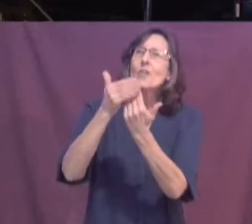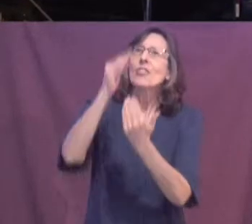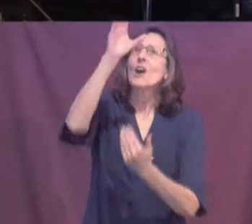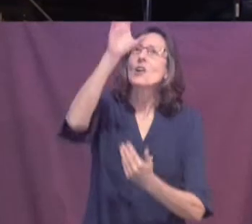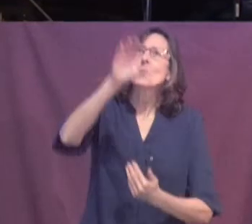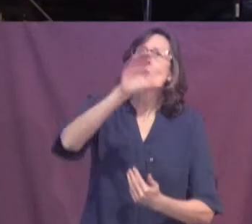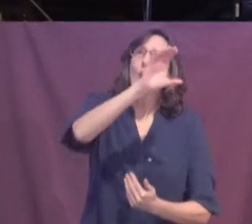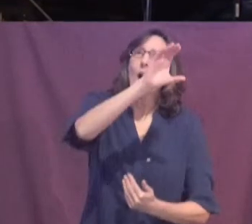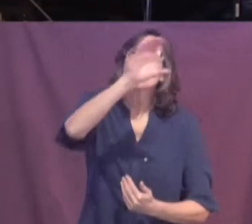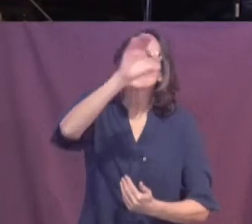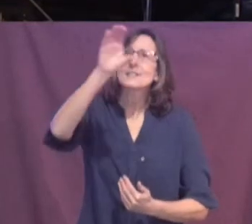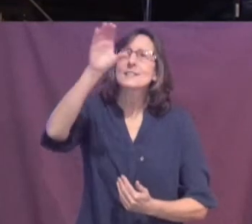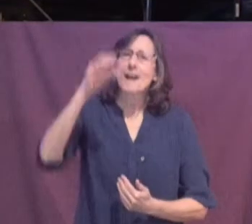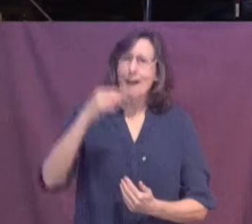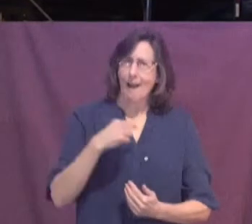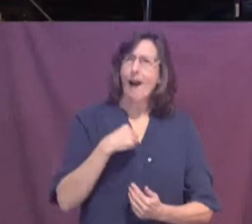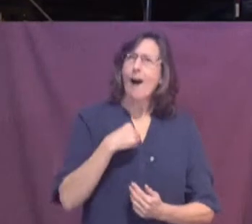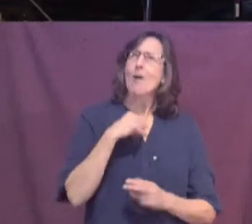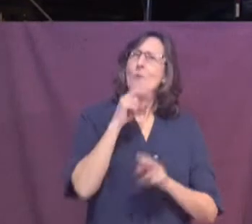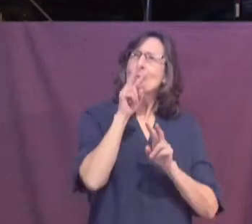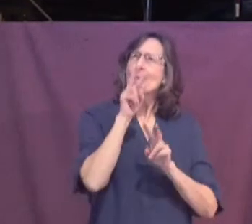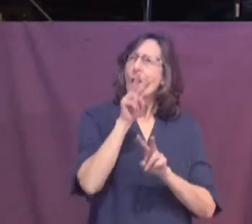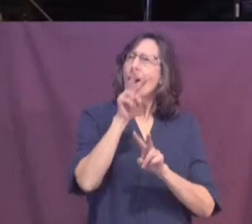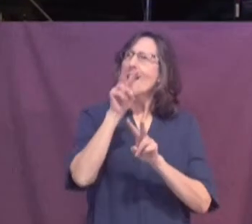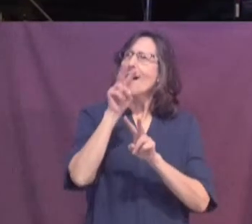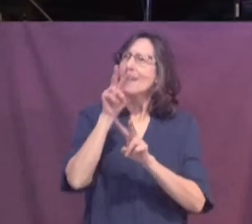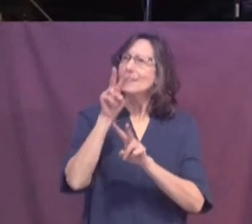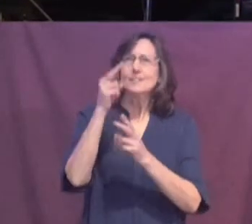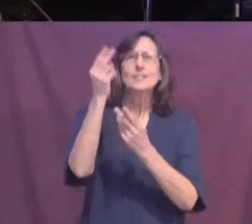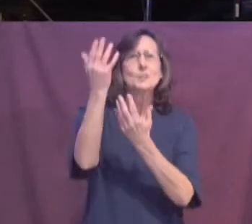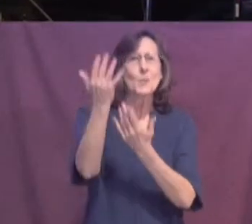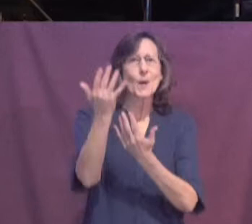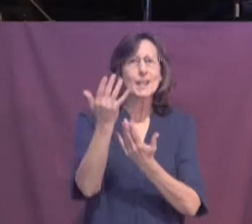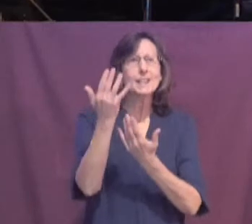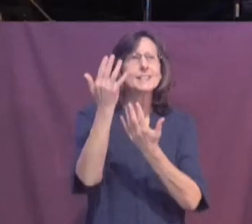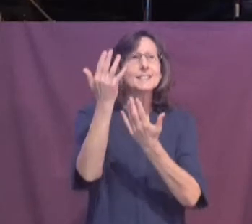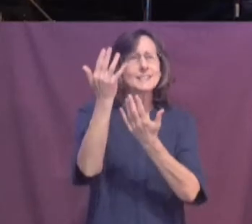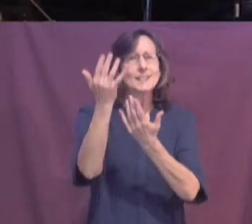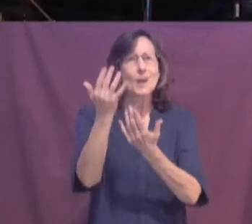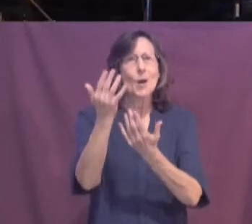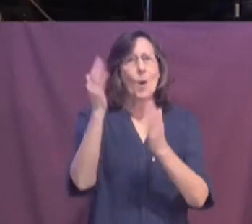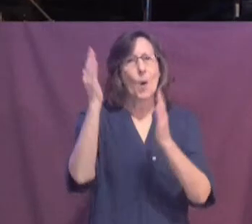Near the cross I'll watch and wait,